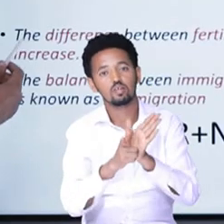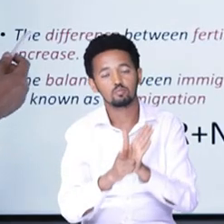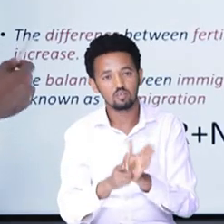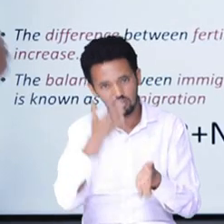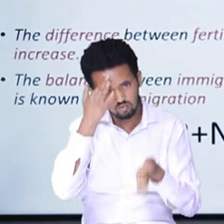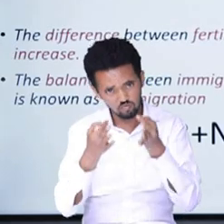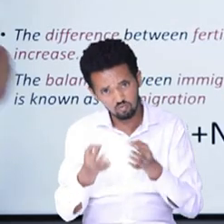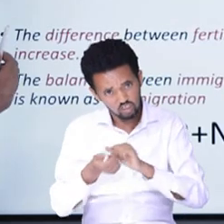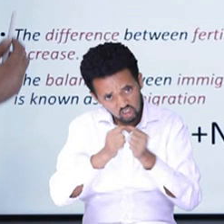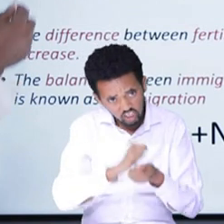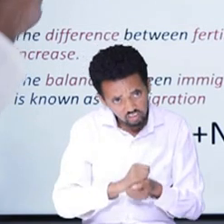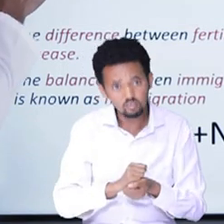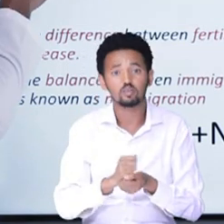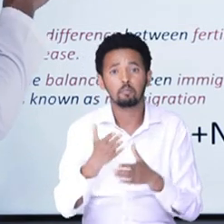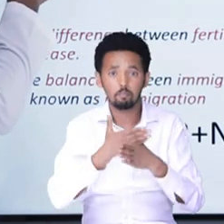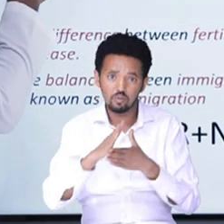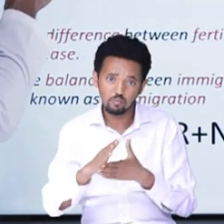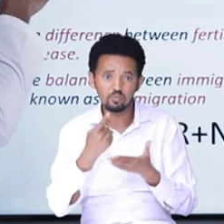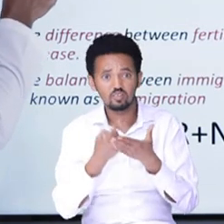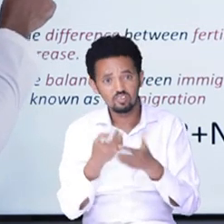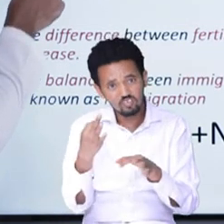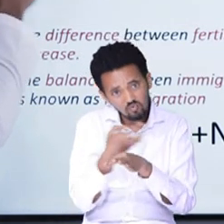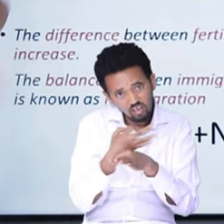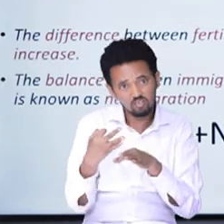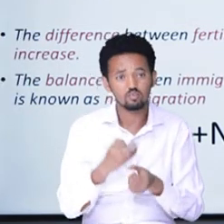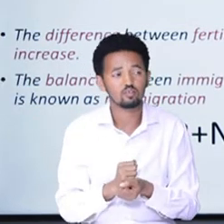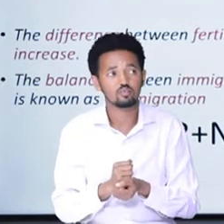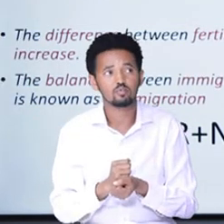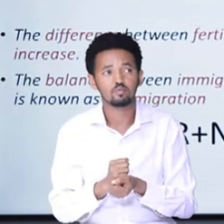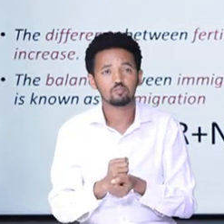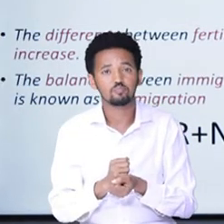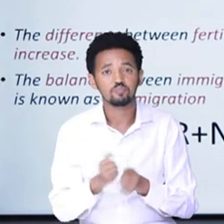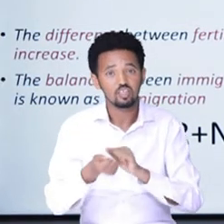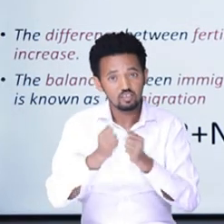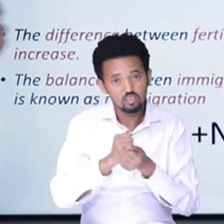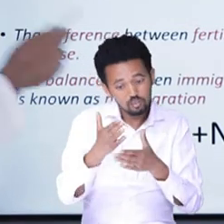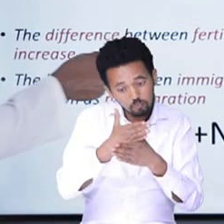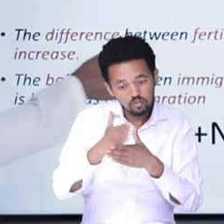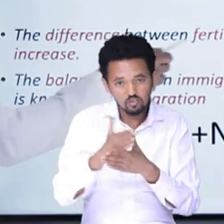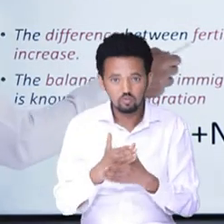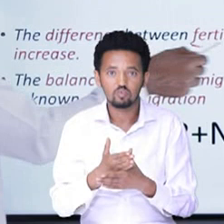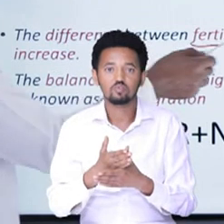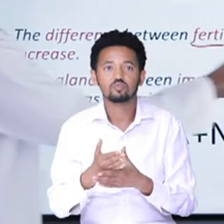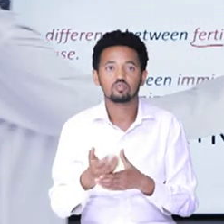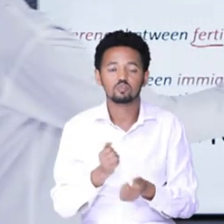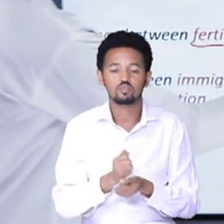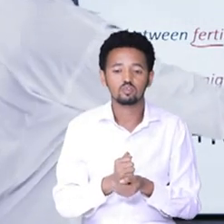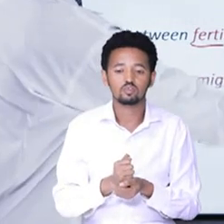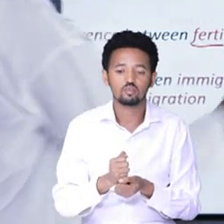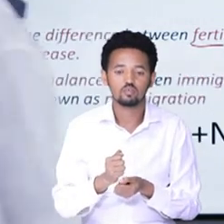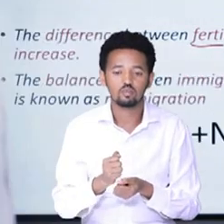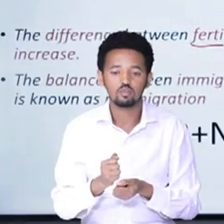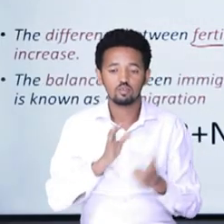if you change, or if you want to see the change between these two factors, the change between fertility